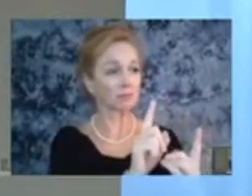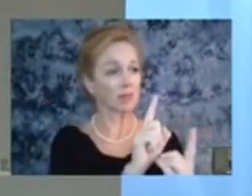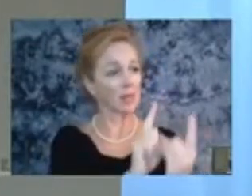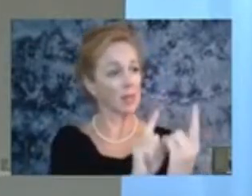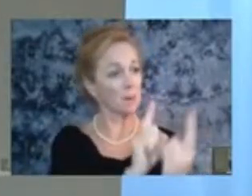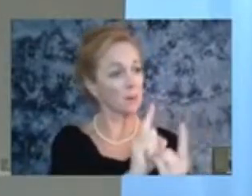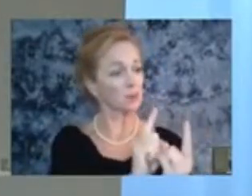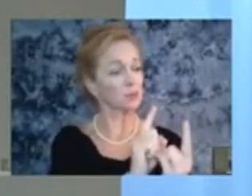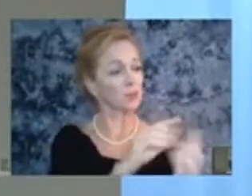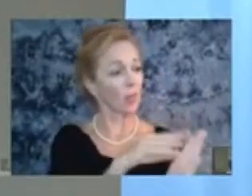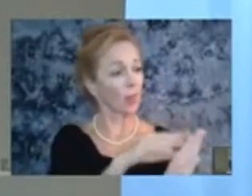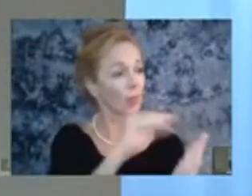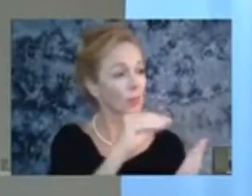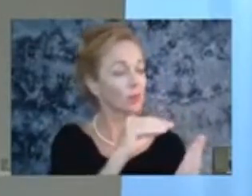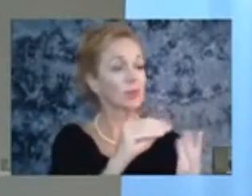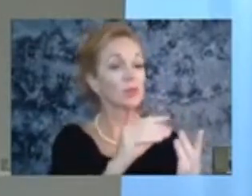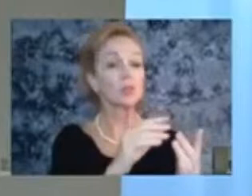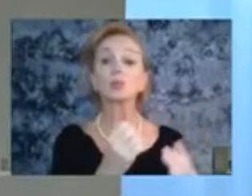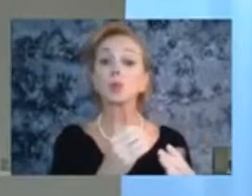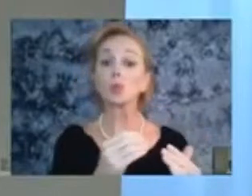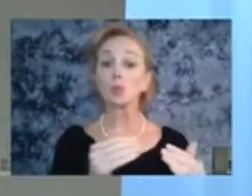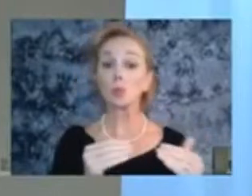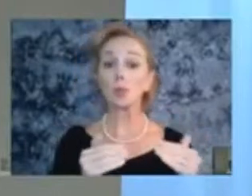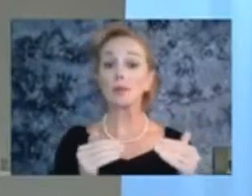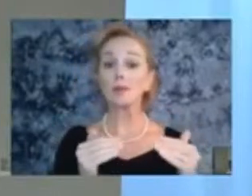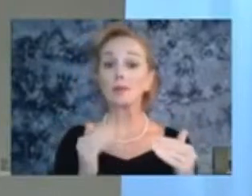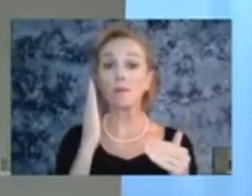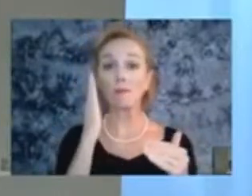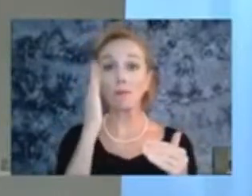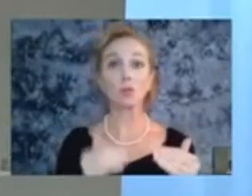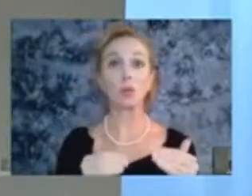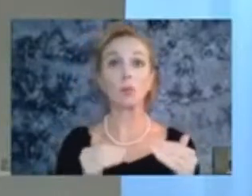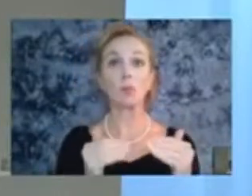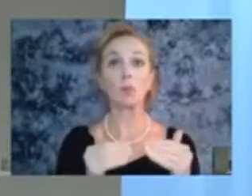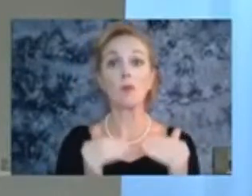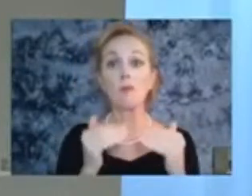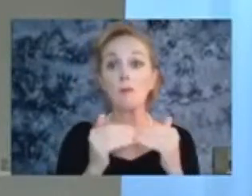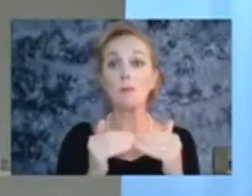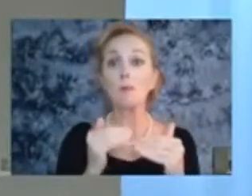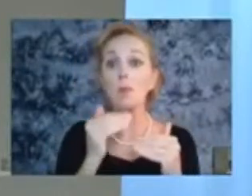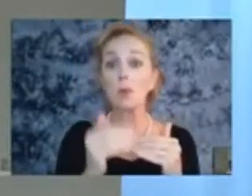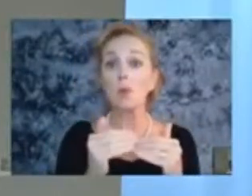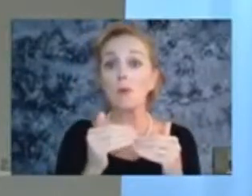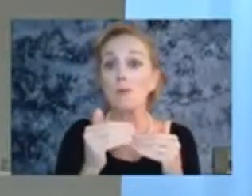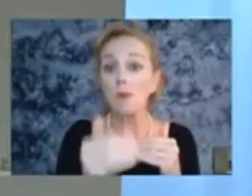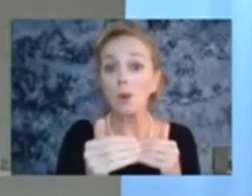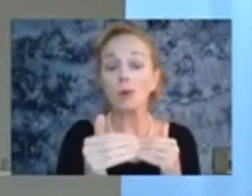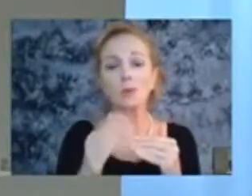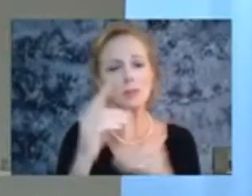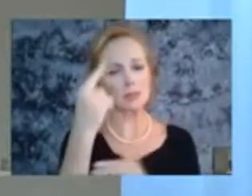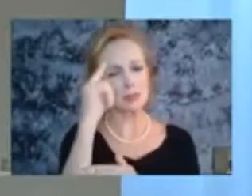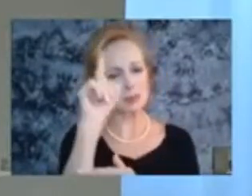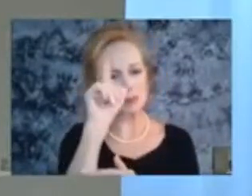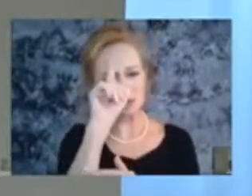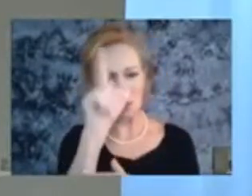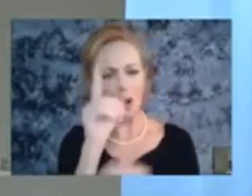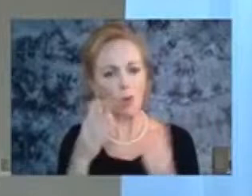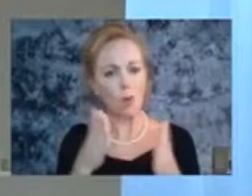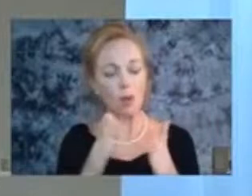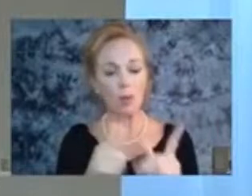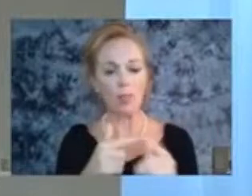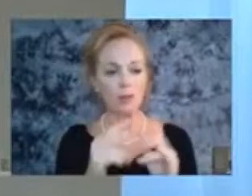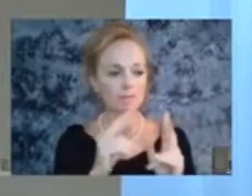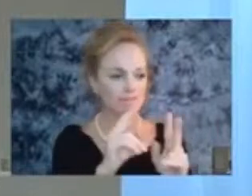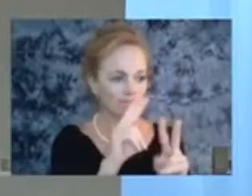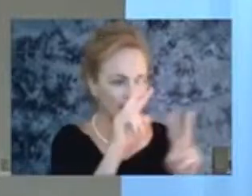So when we do move forward, I think this is the smartest way to do it, because we're doing so in a way in which we're assessing each school, we're assessing